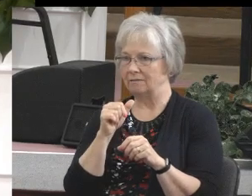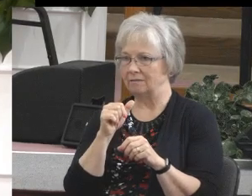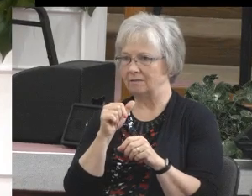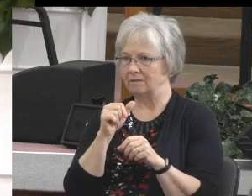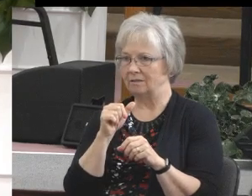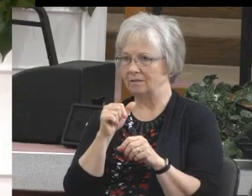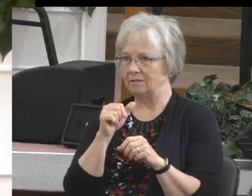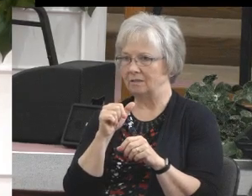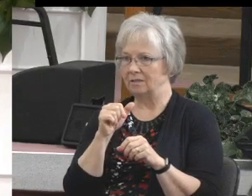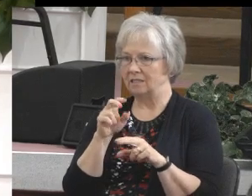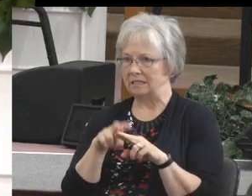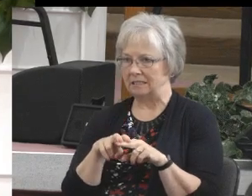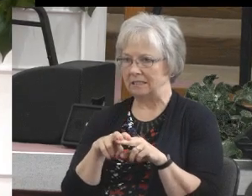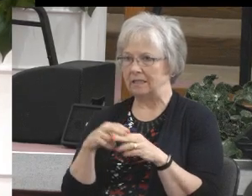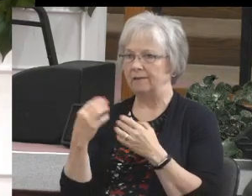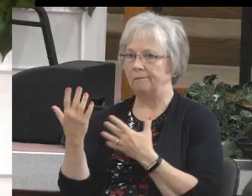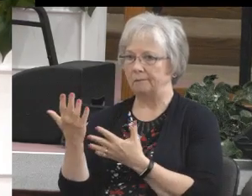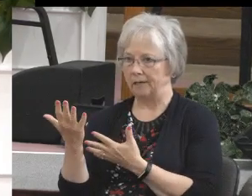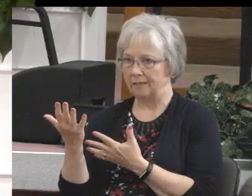sit and wait.